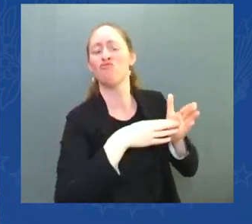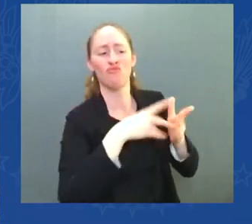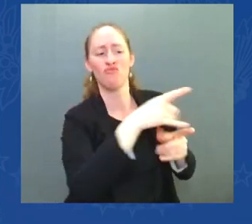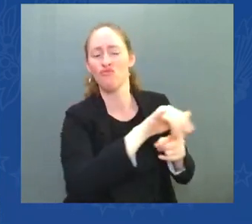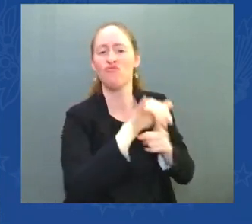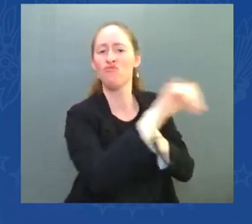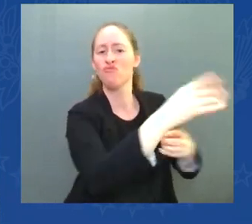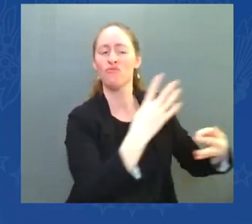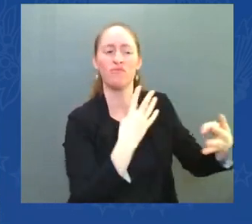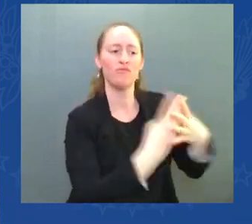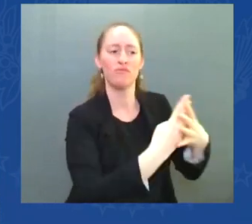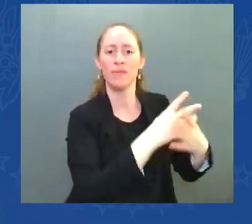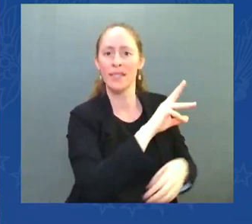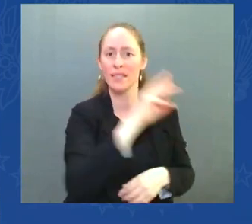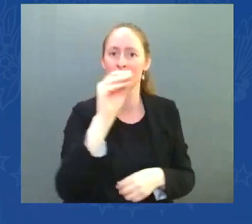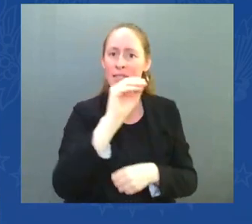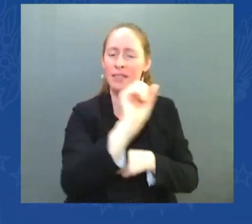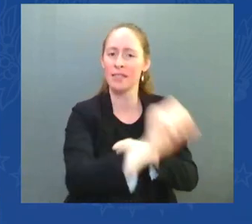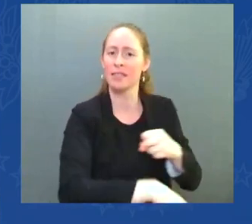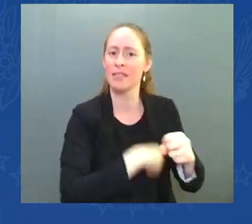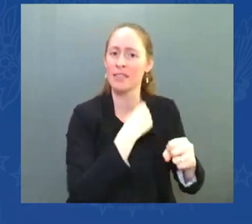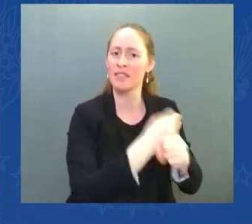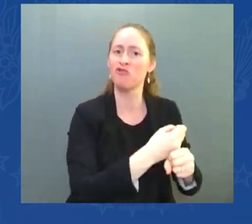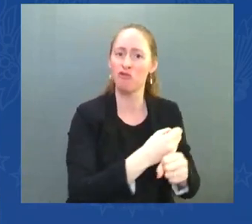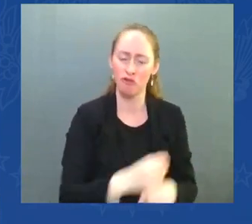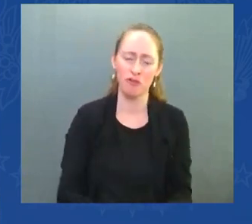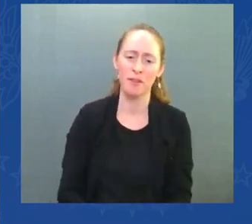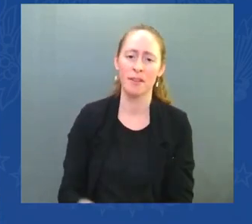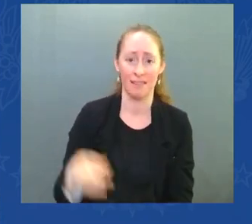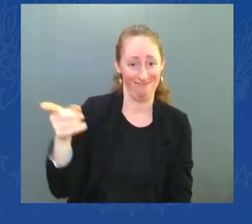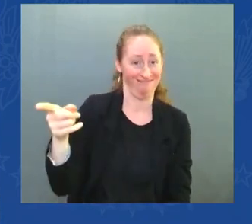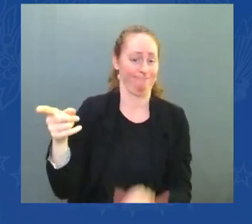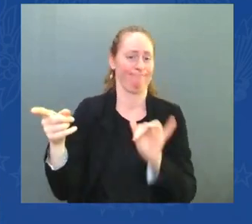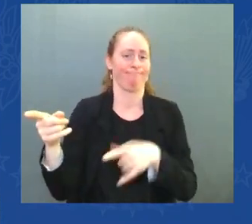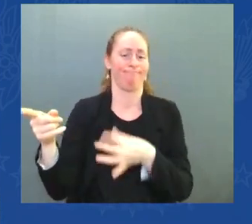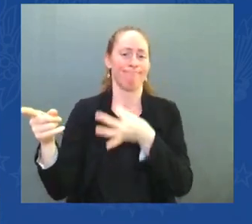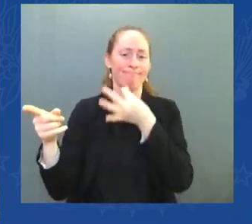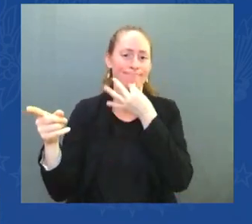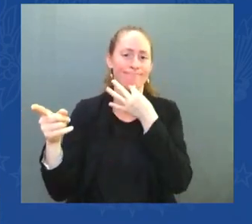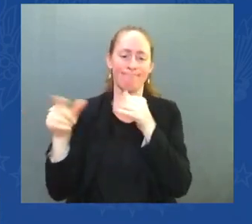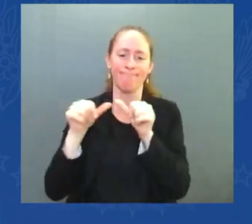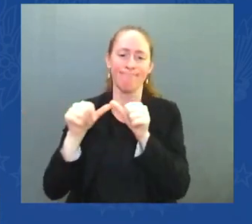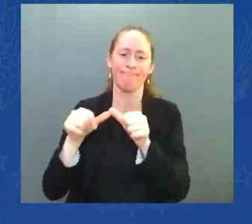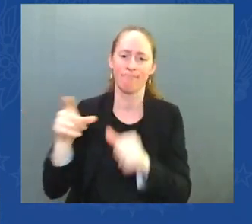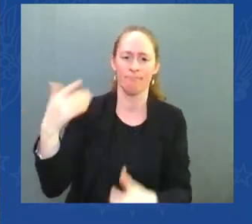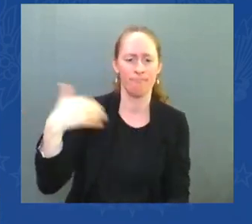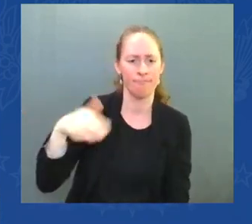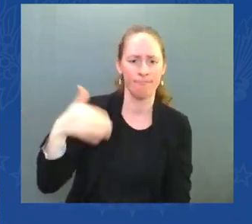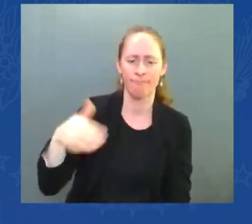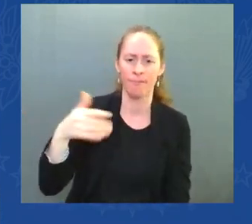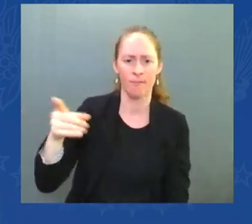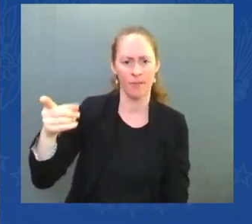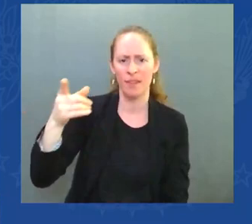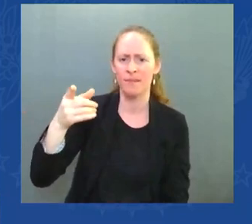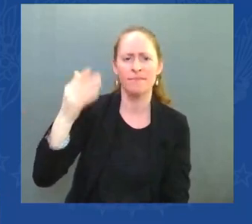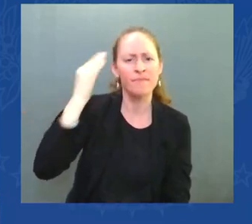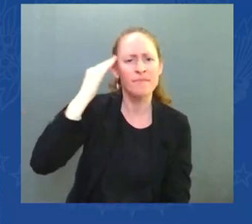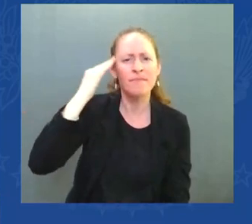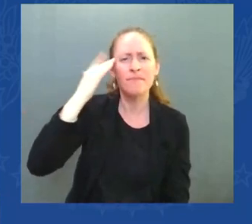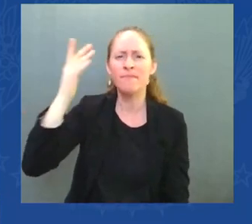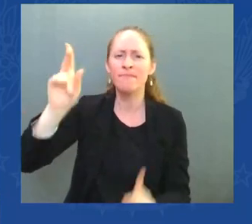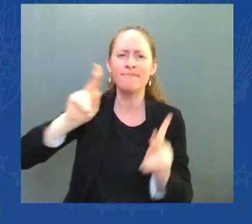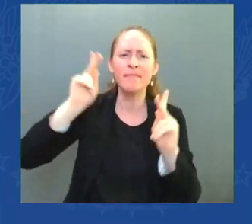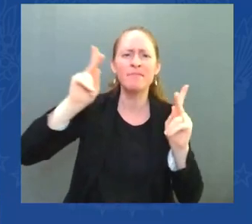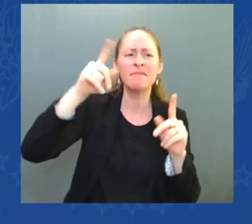and to take violent criminals off the street. Steve's record makes him ready on day one to lead this agency. And by the